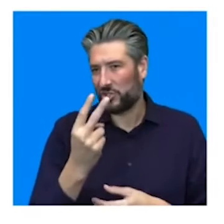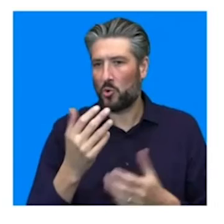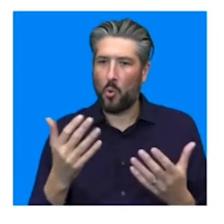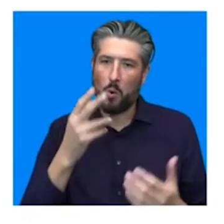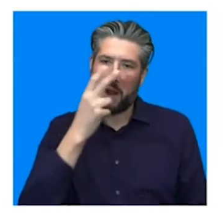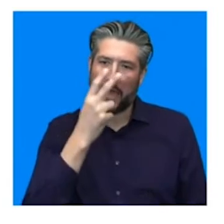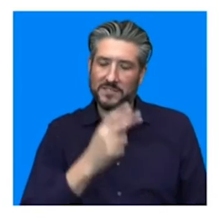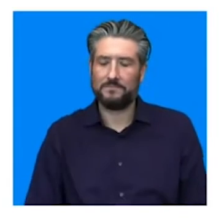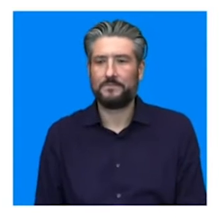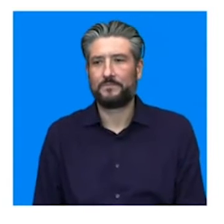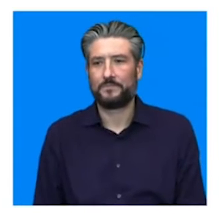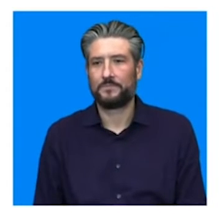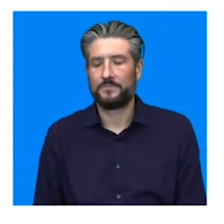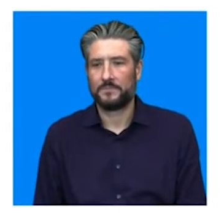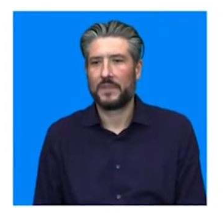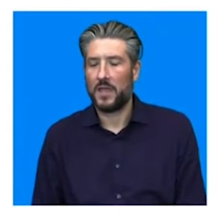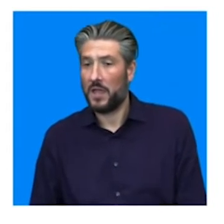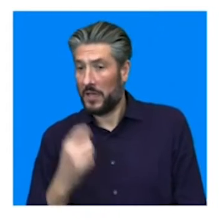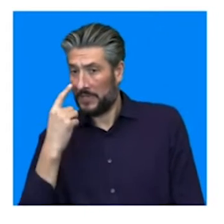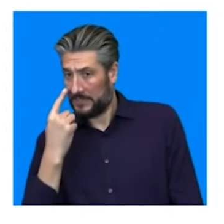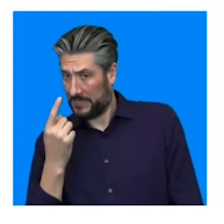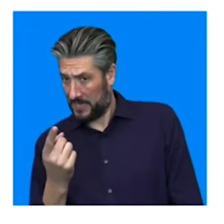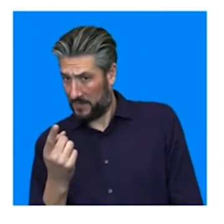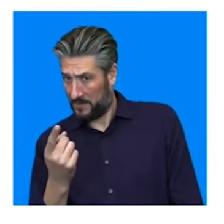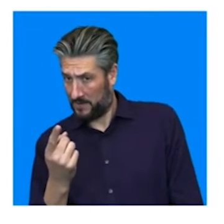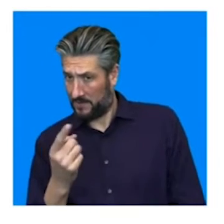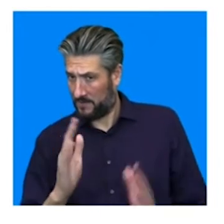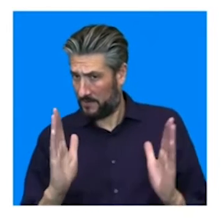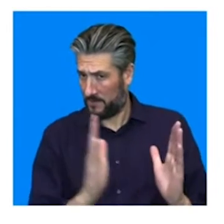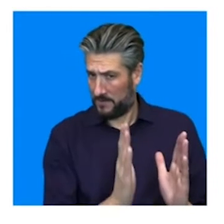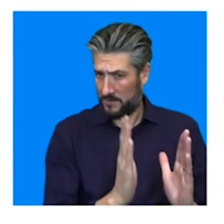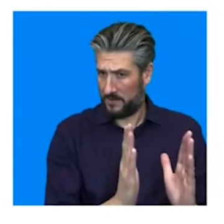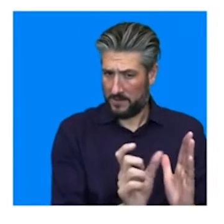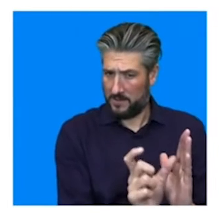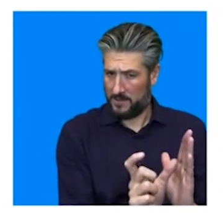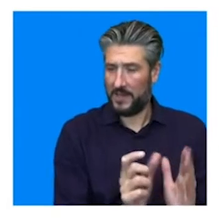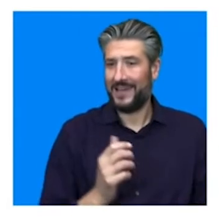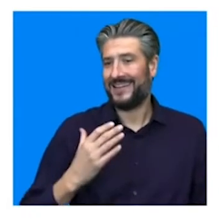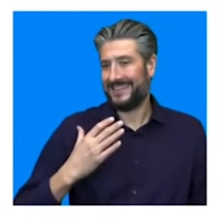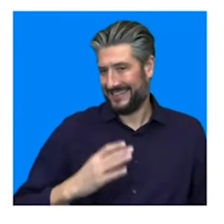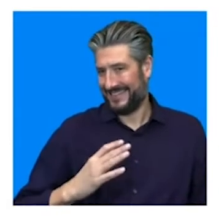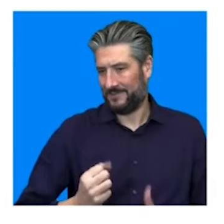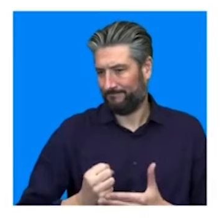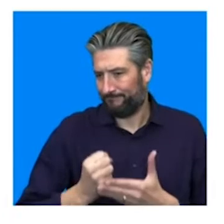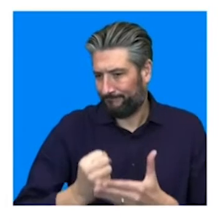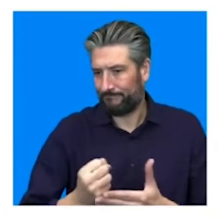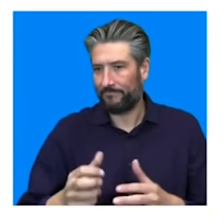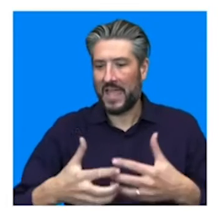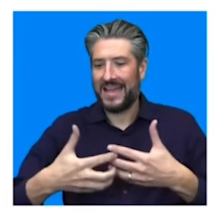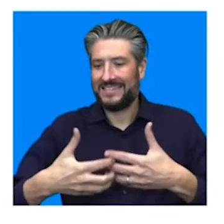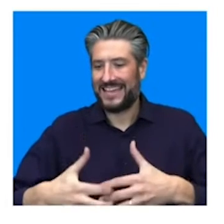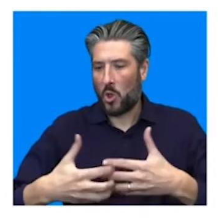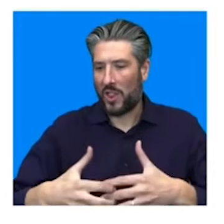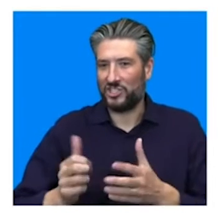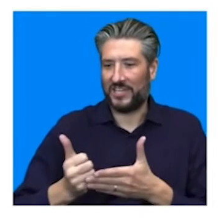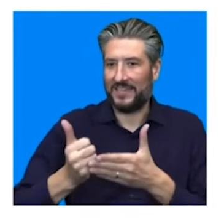take looking at the bottom end of this curve for people who would need assistive technology, that is